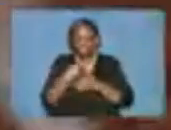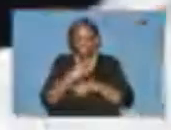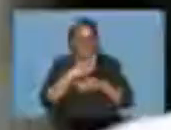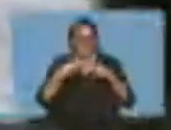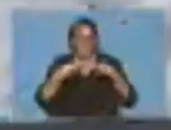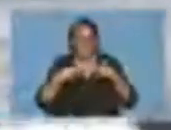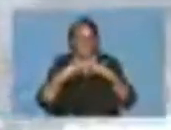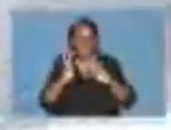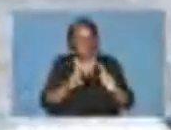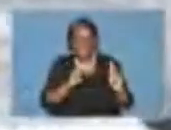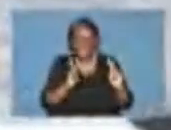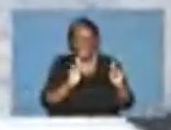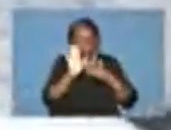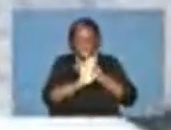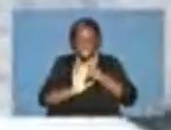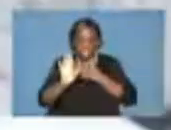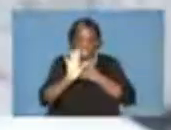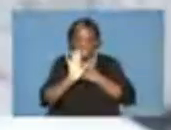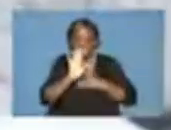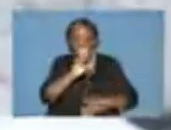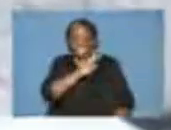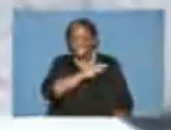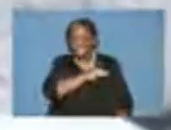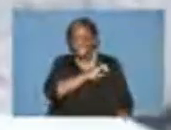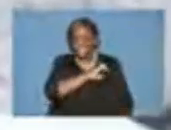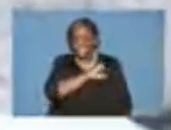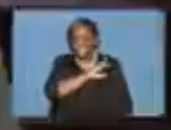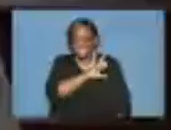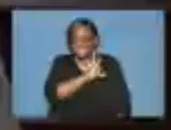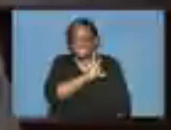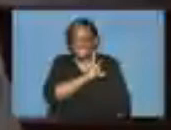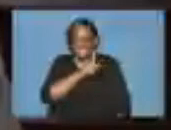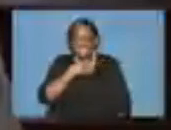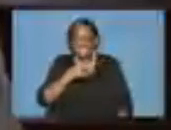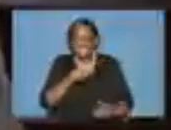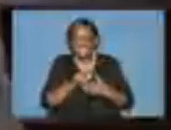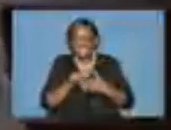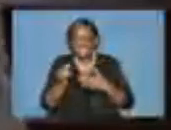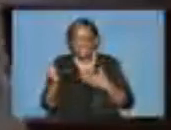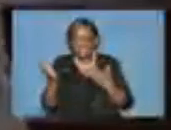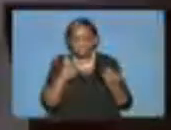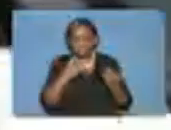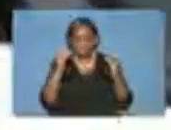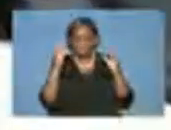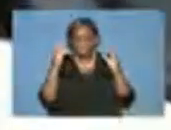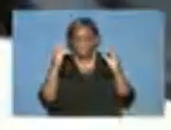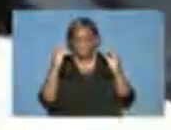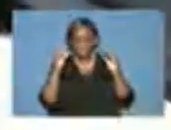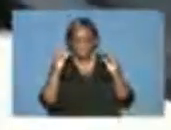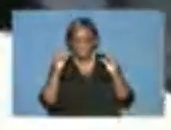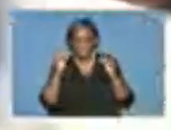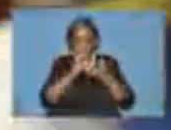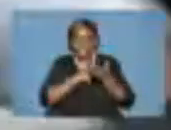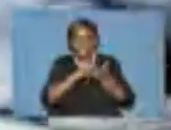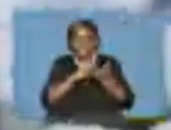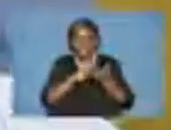Environmental Planning and Protection, Dr. Rihanna Neely, says while representatives of Rocky Mountain Institute have for years partnered with the